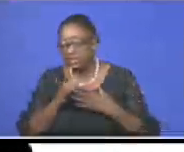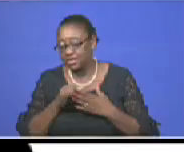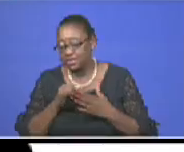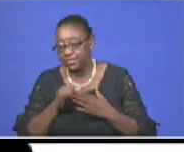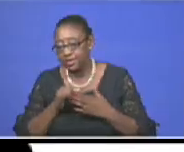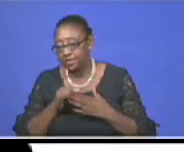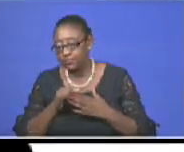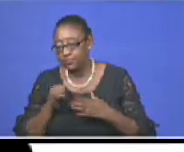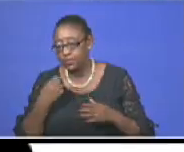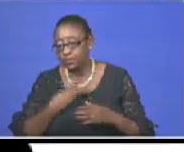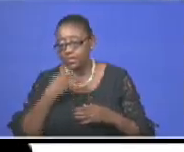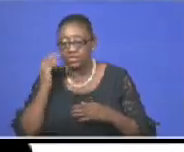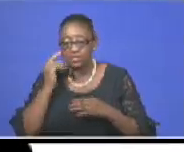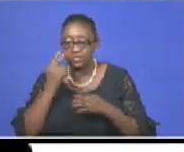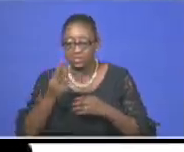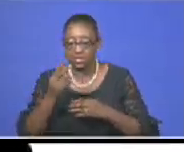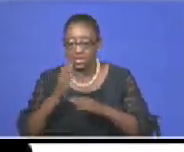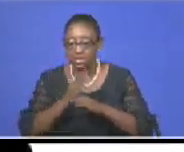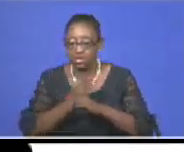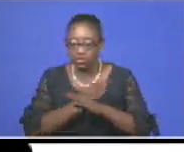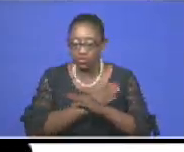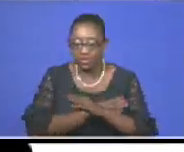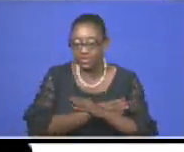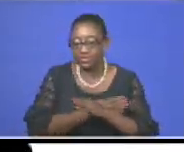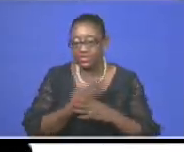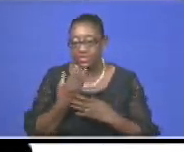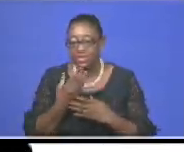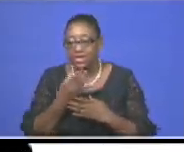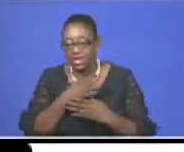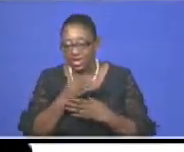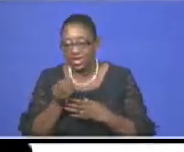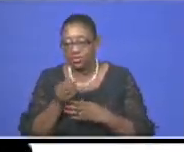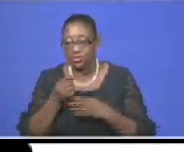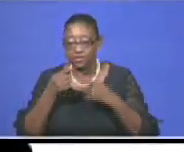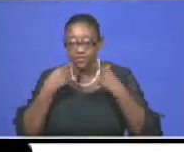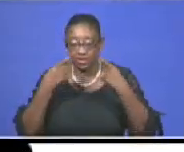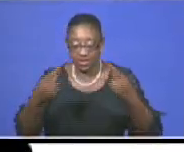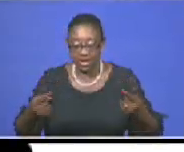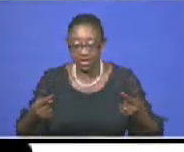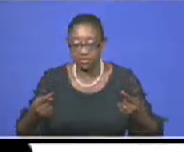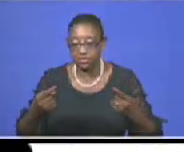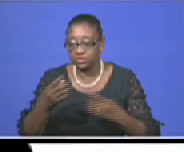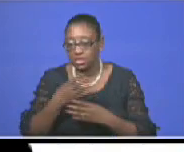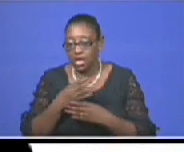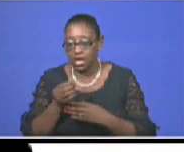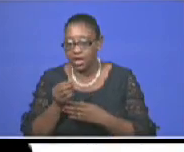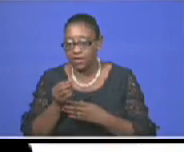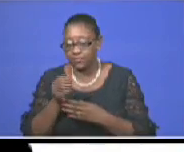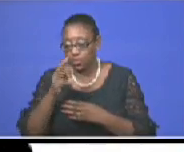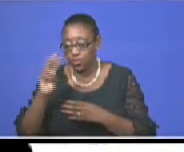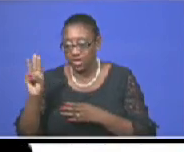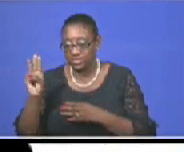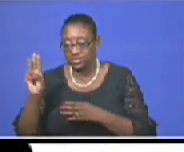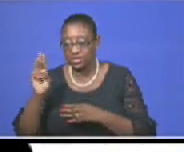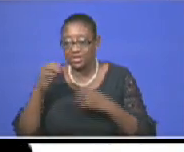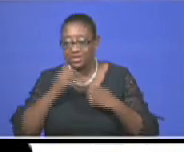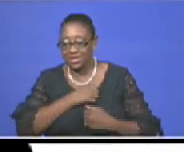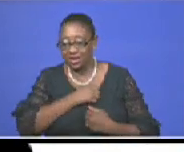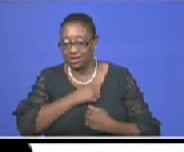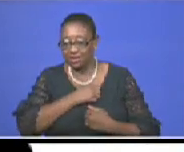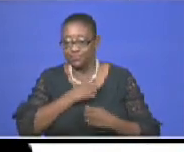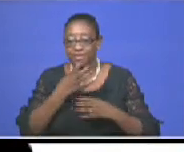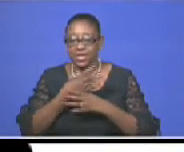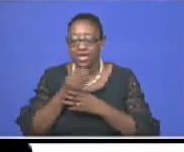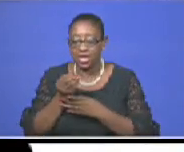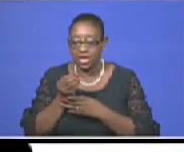significant increase from Montreal in particular. We have a non-stop flight from Calgary, which is in Western Canada, and that particular flight